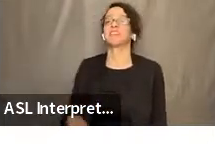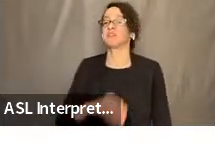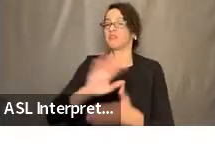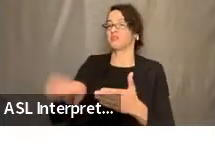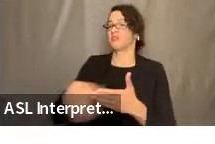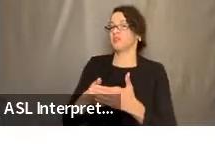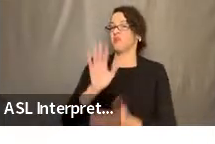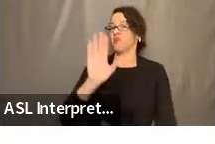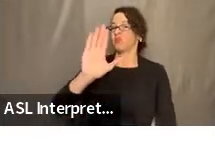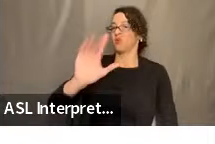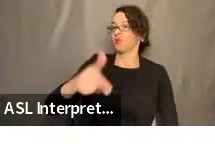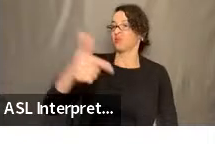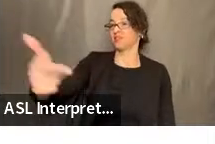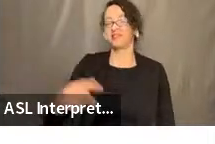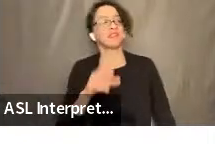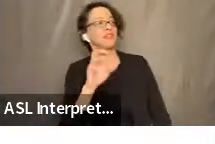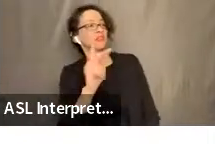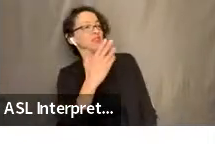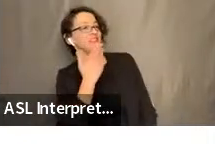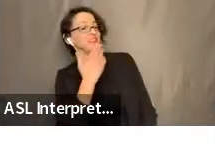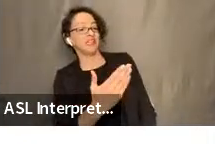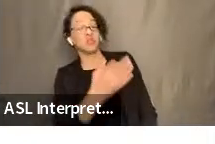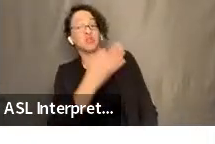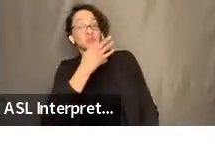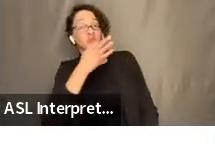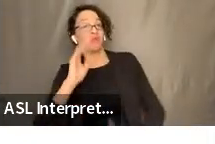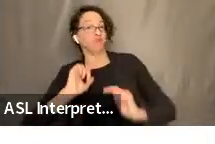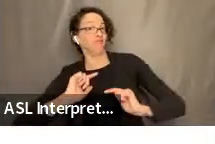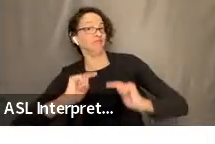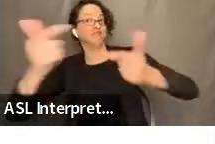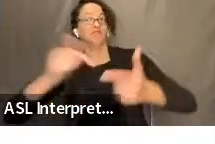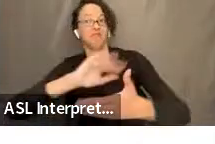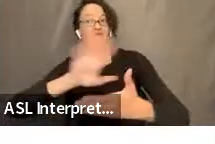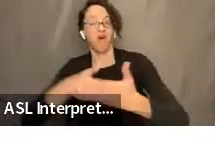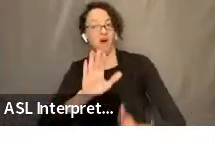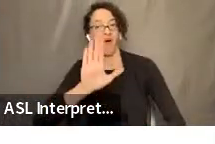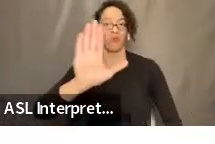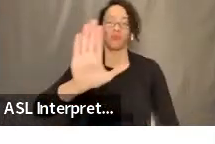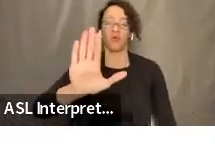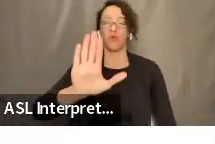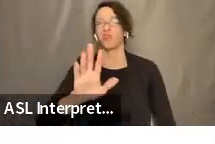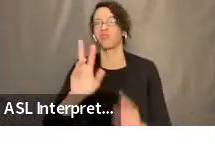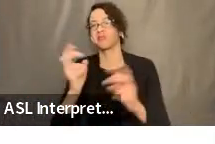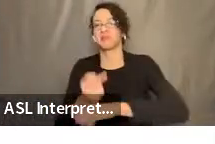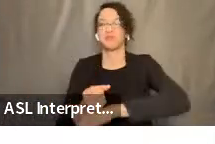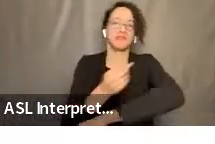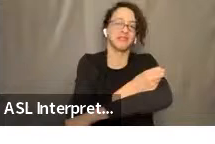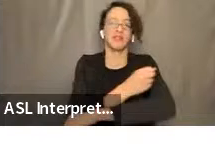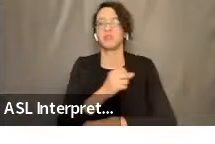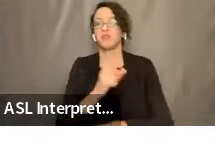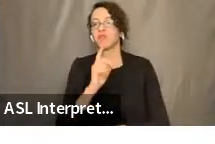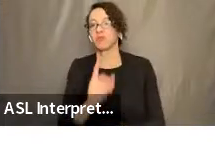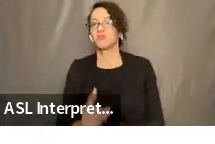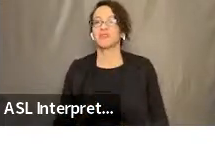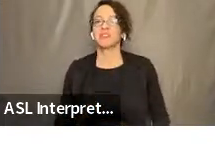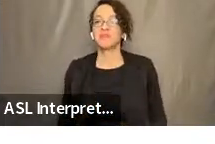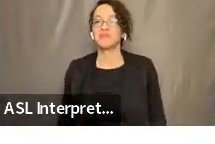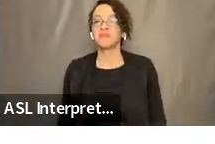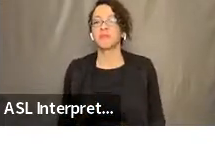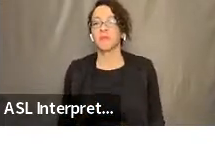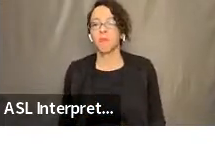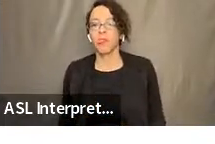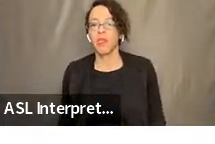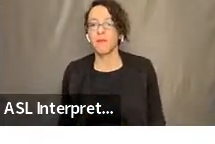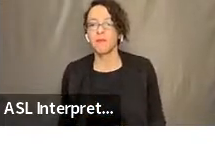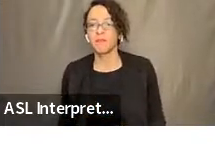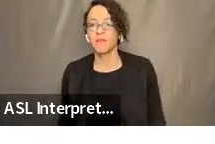Thanks. It's about to be all yours, actually. So there have been a few